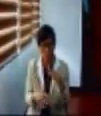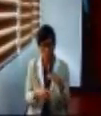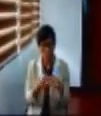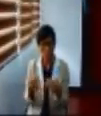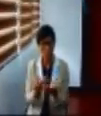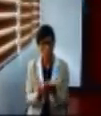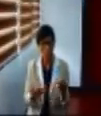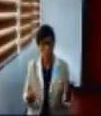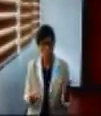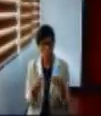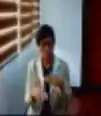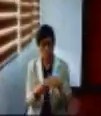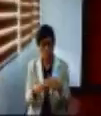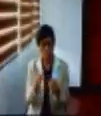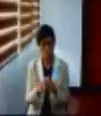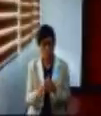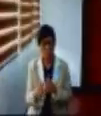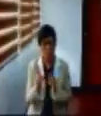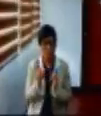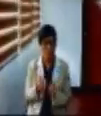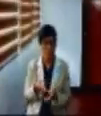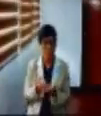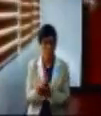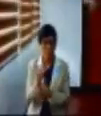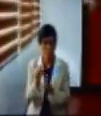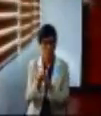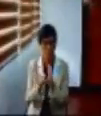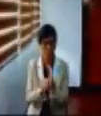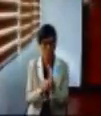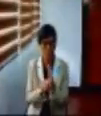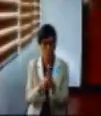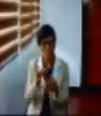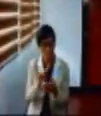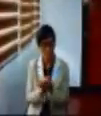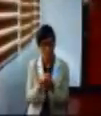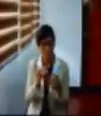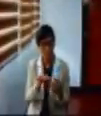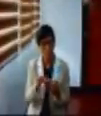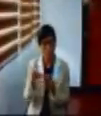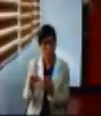of human rights standards, that in particular